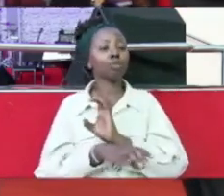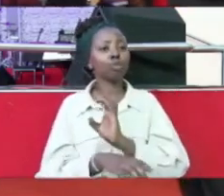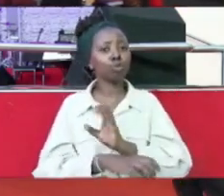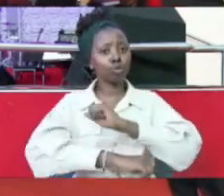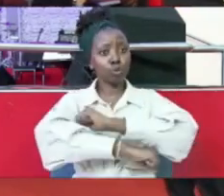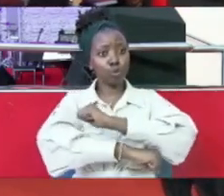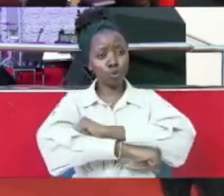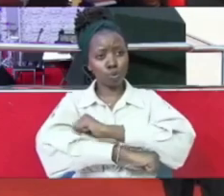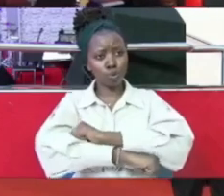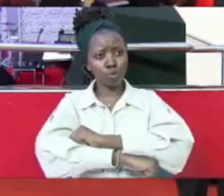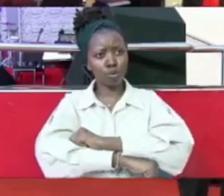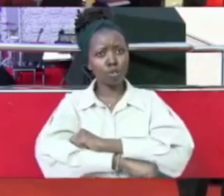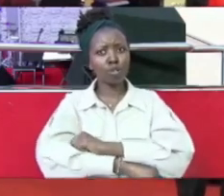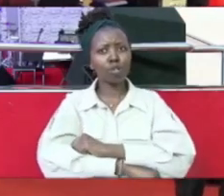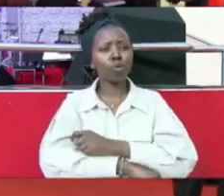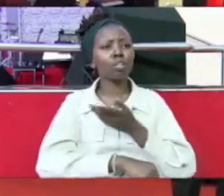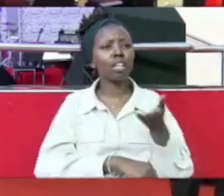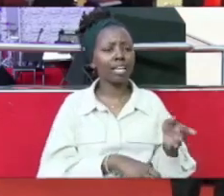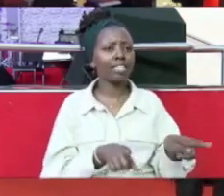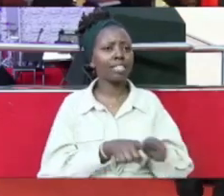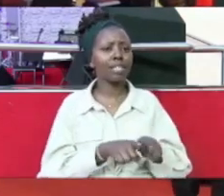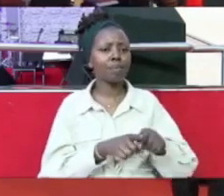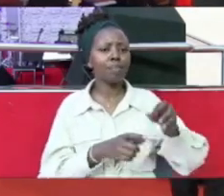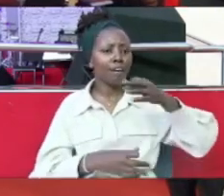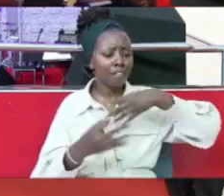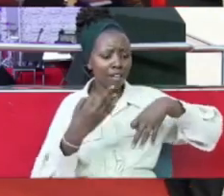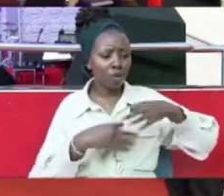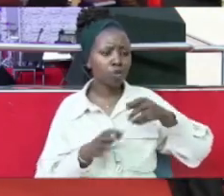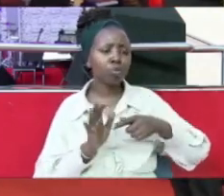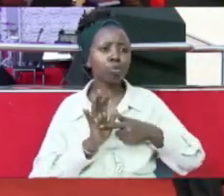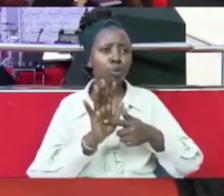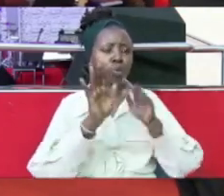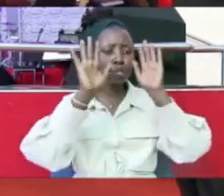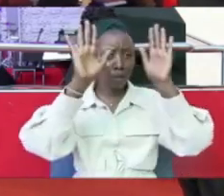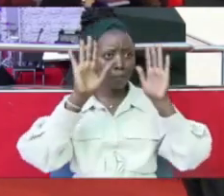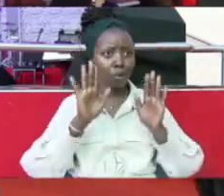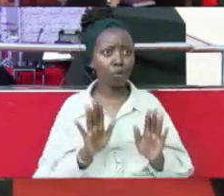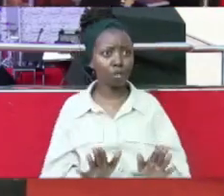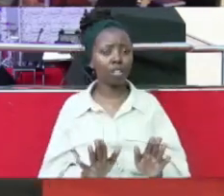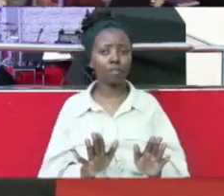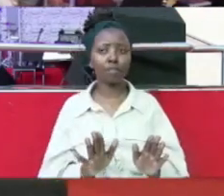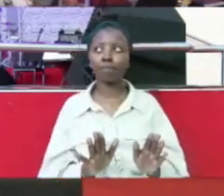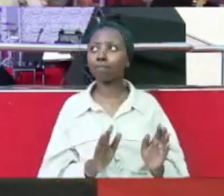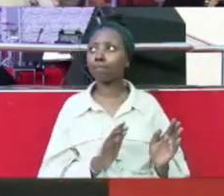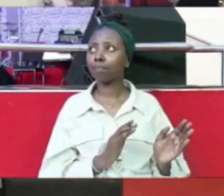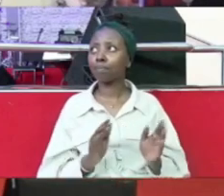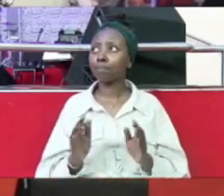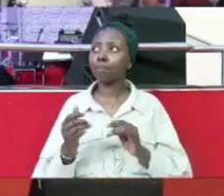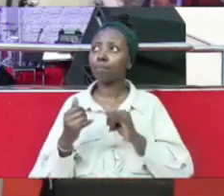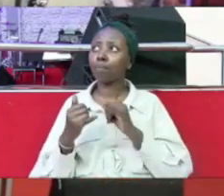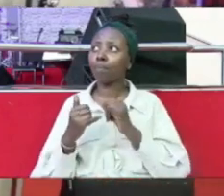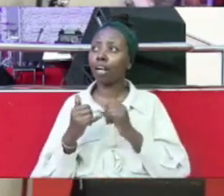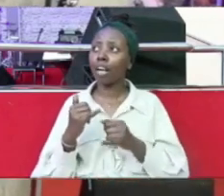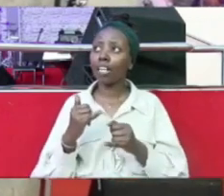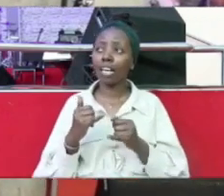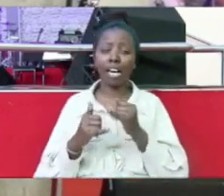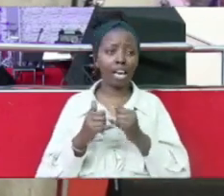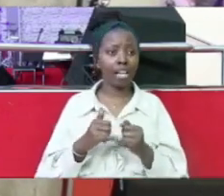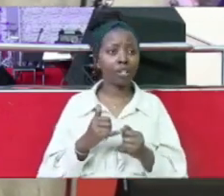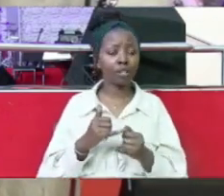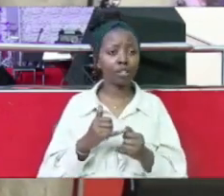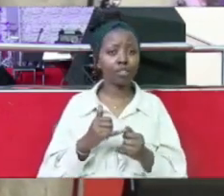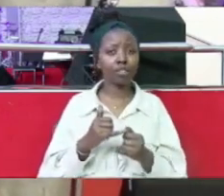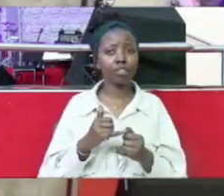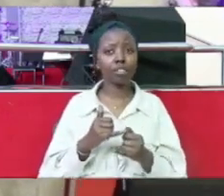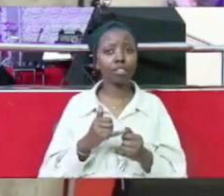there are many testimonies that you can be able to give. And the final one. So I happen to be in a cell in